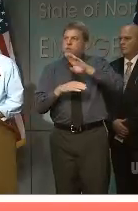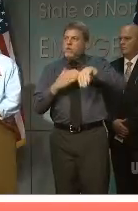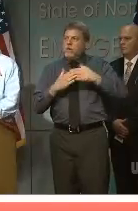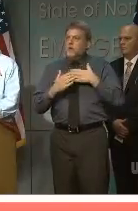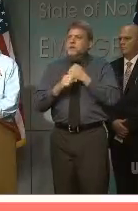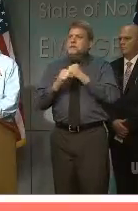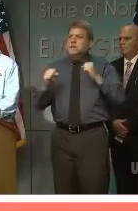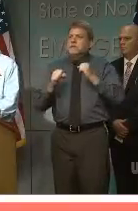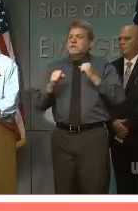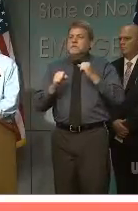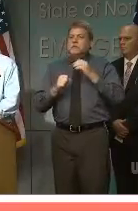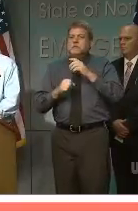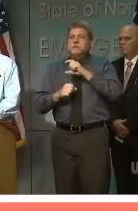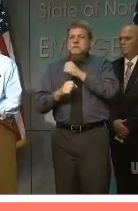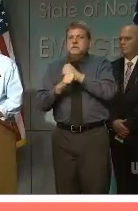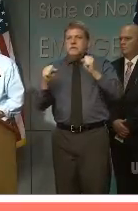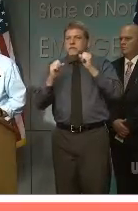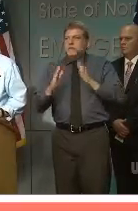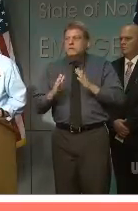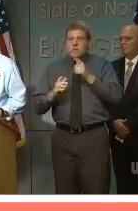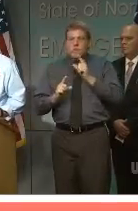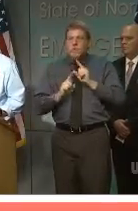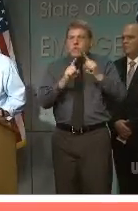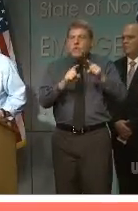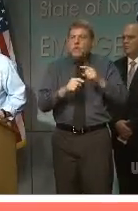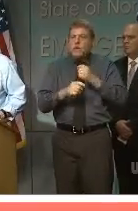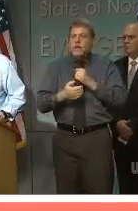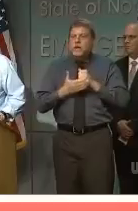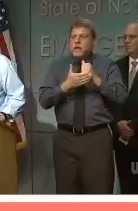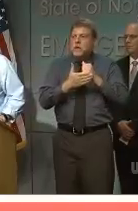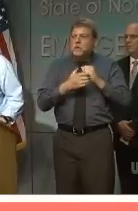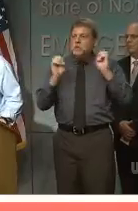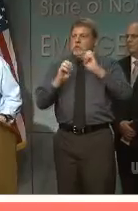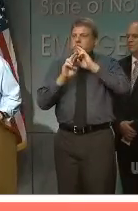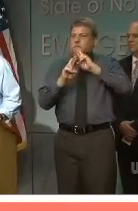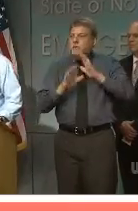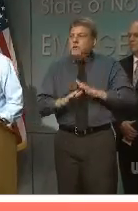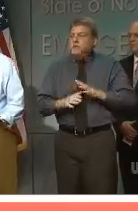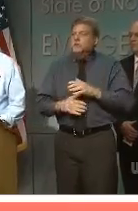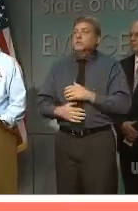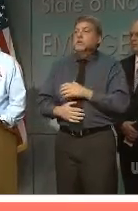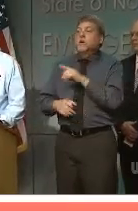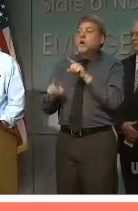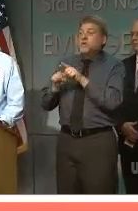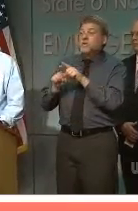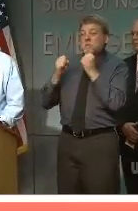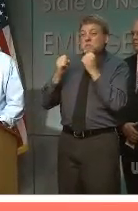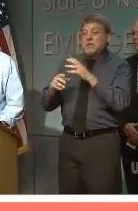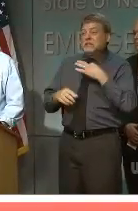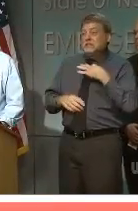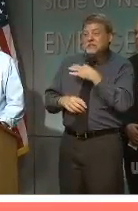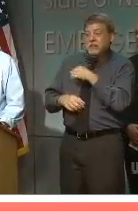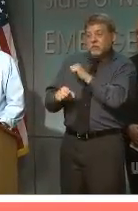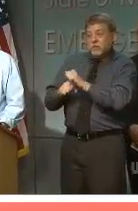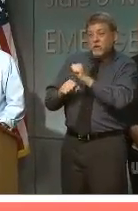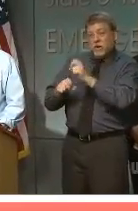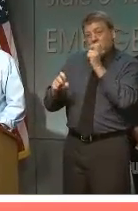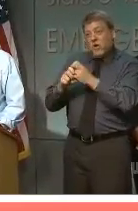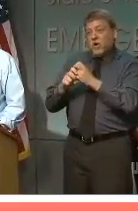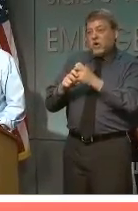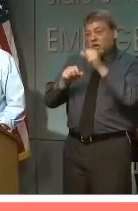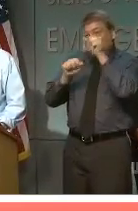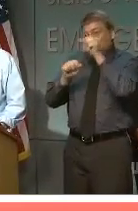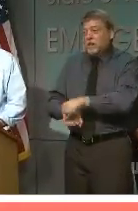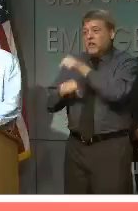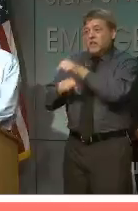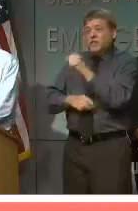60 miles an hour are bringing down trees and power lines, and currently nearly 400,000